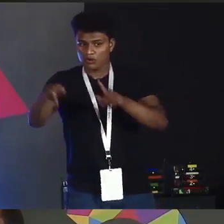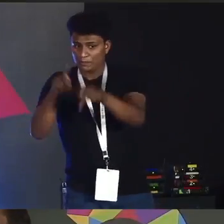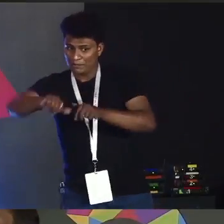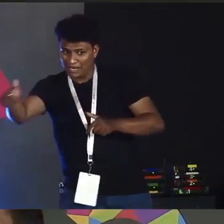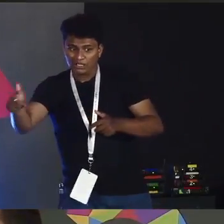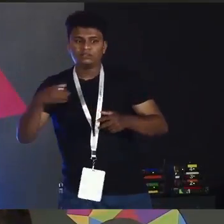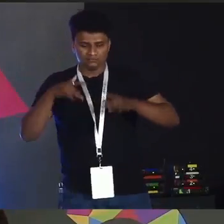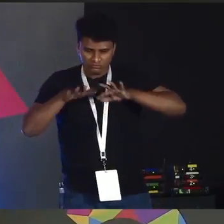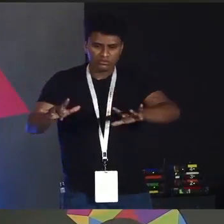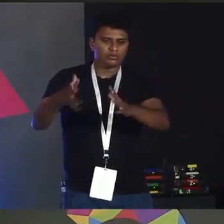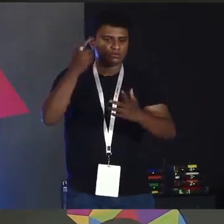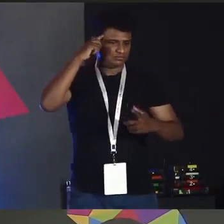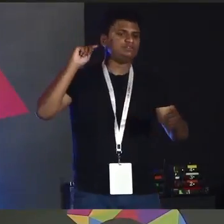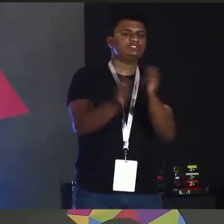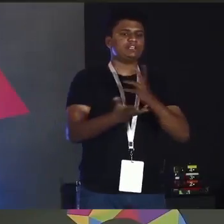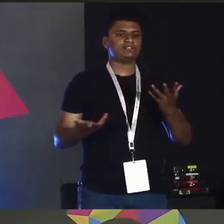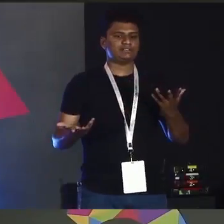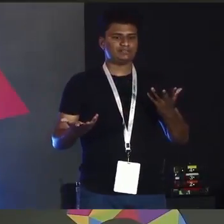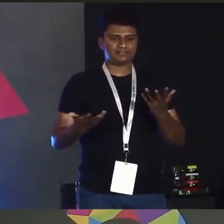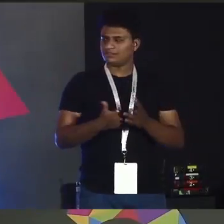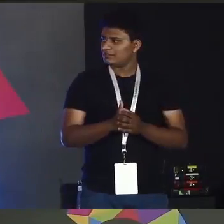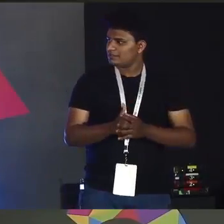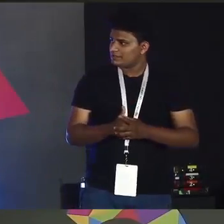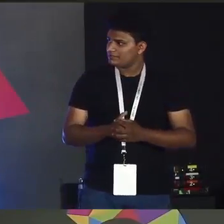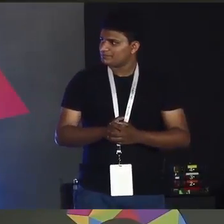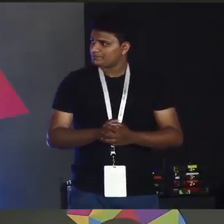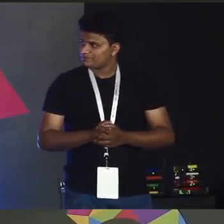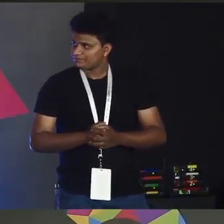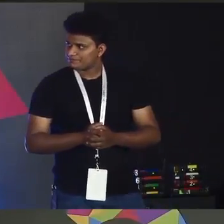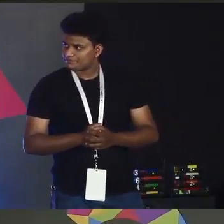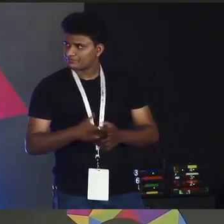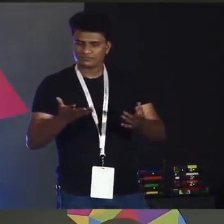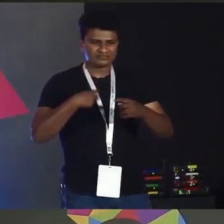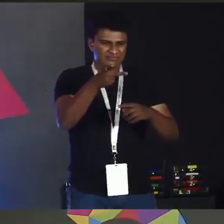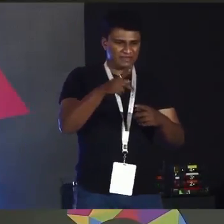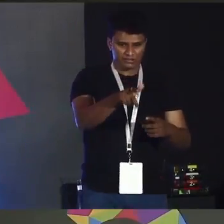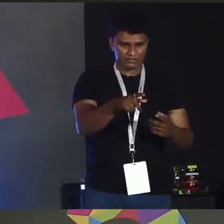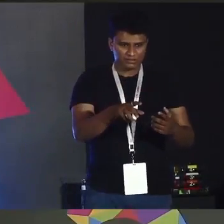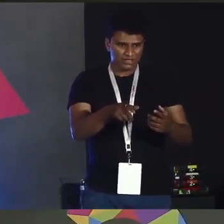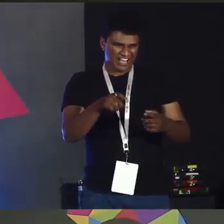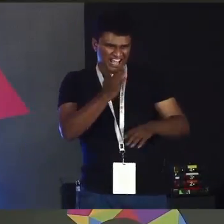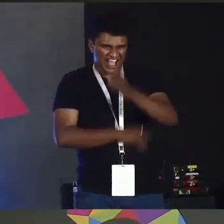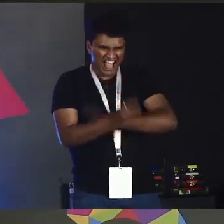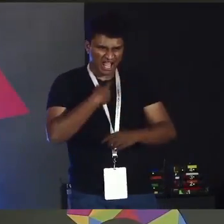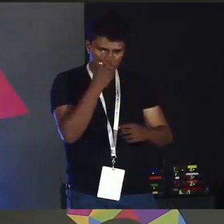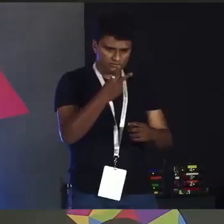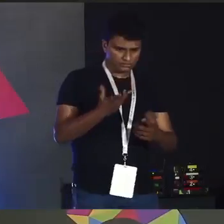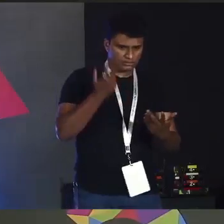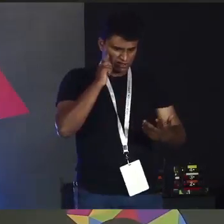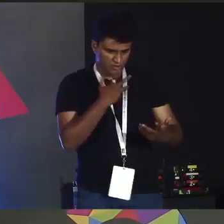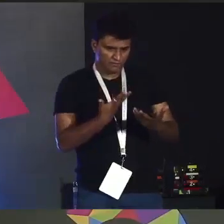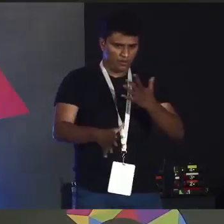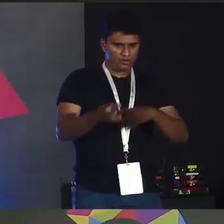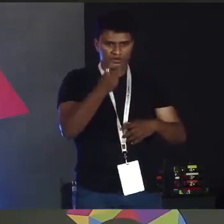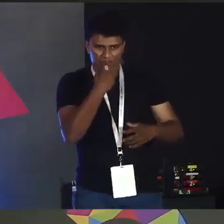We just need to raise voice against all these kind of discrimination. And it is not about only the government and corrupt systems and all